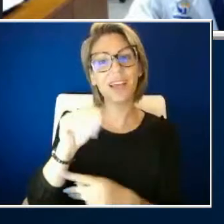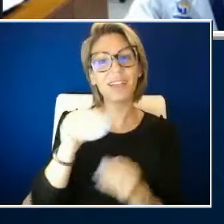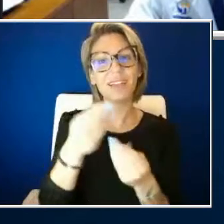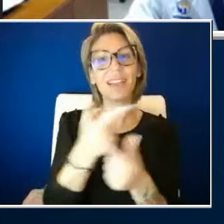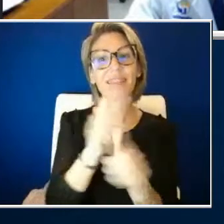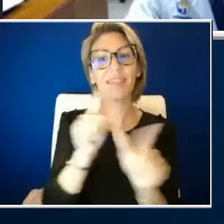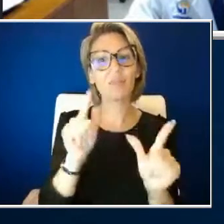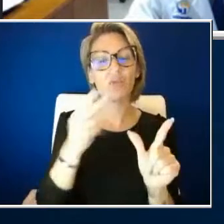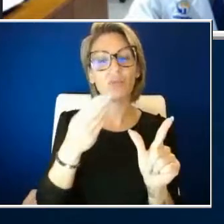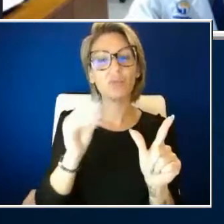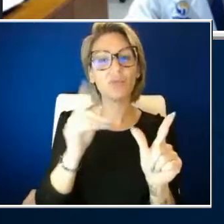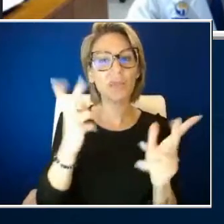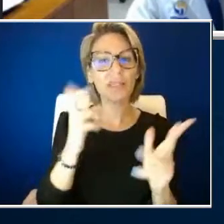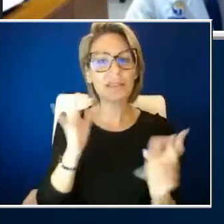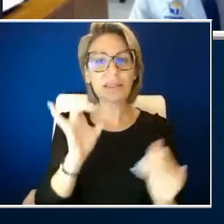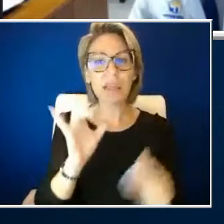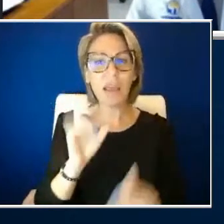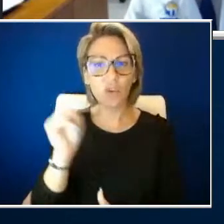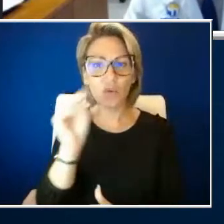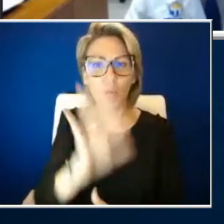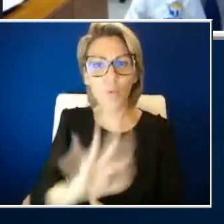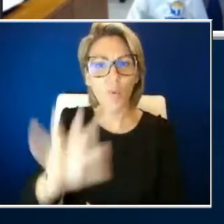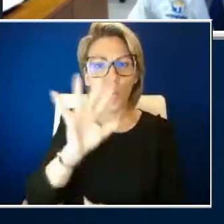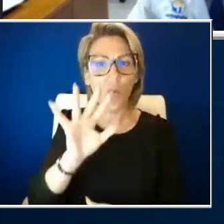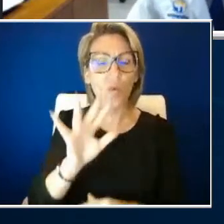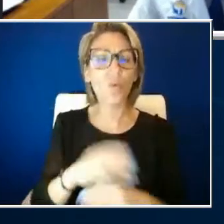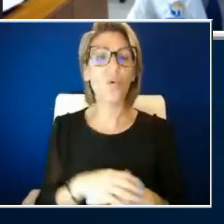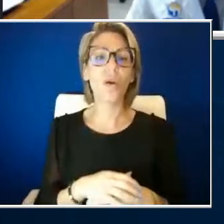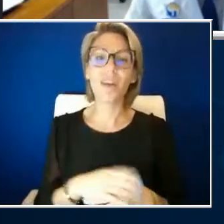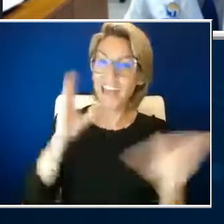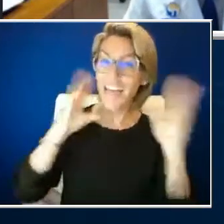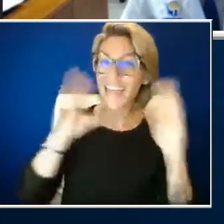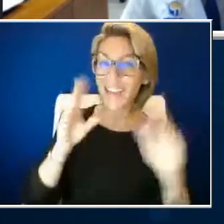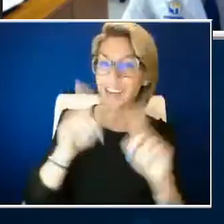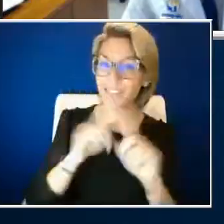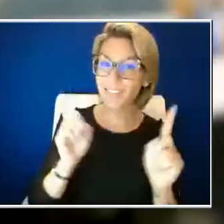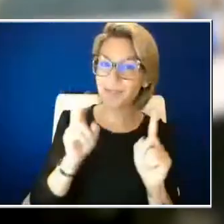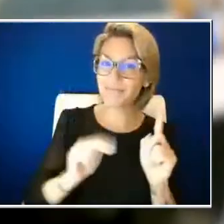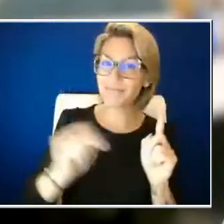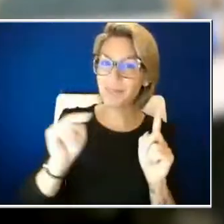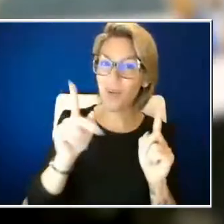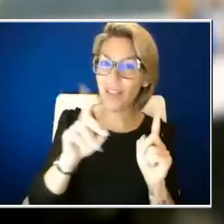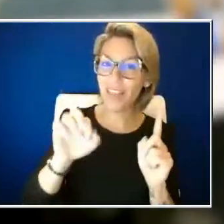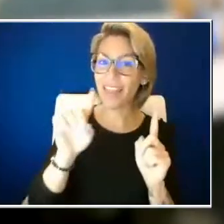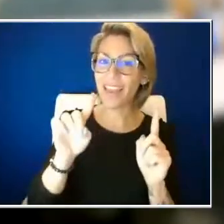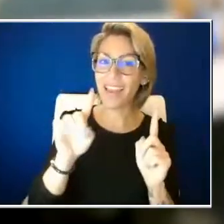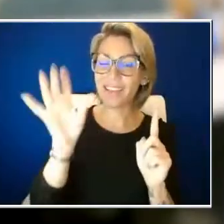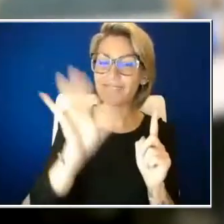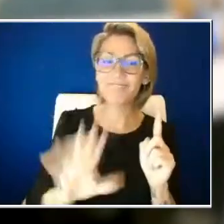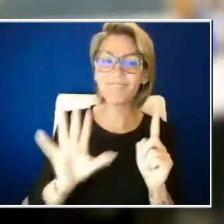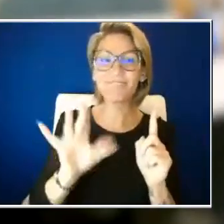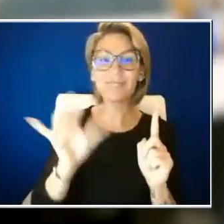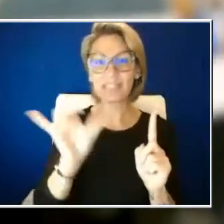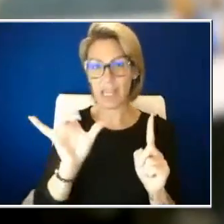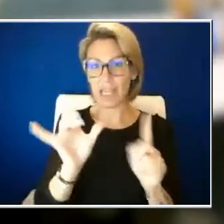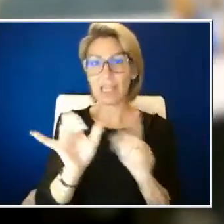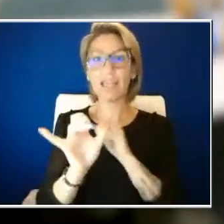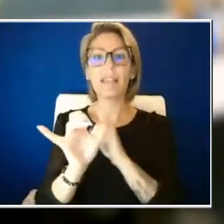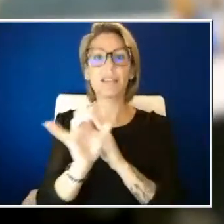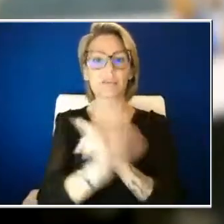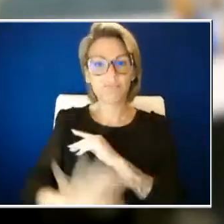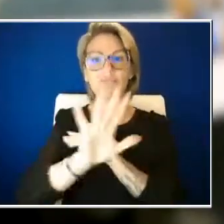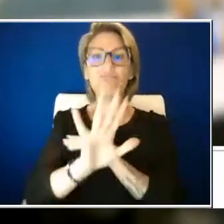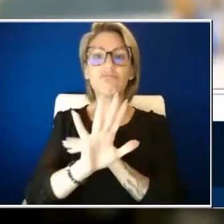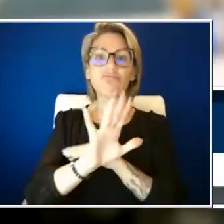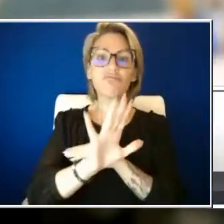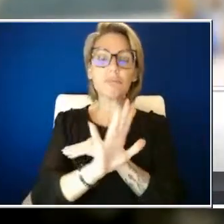the Northland for you. Yes, good morning. Hello from the Northland. So just like in the country and in the region, our